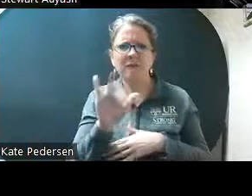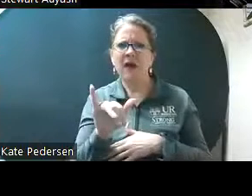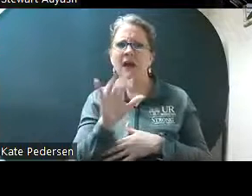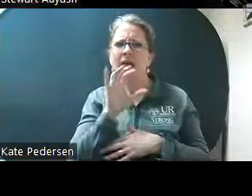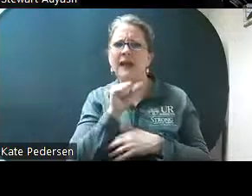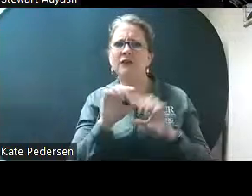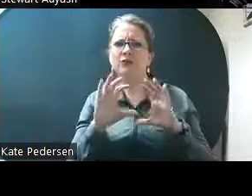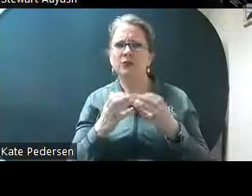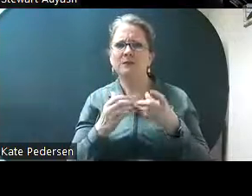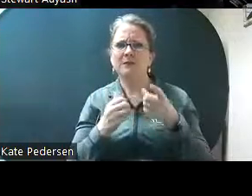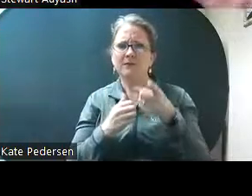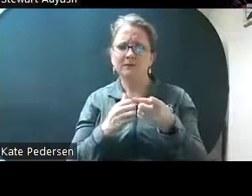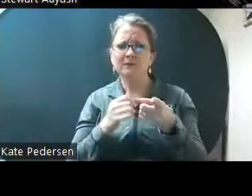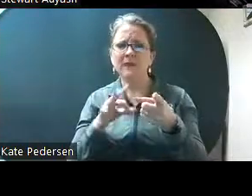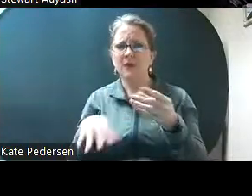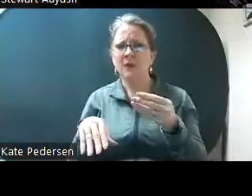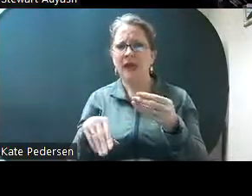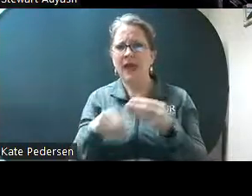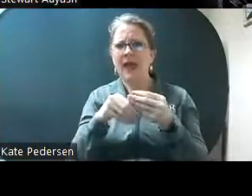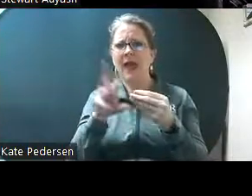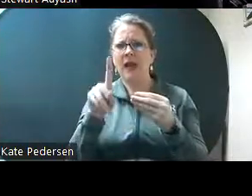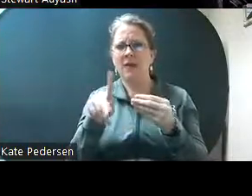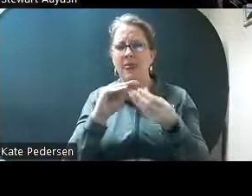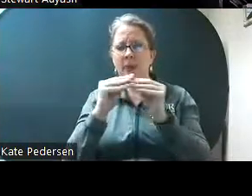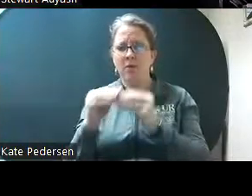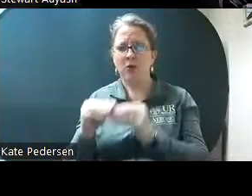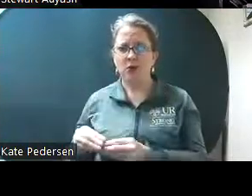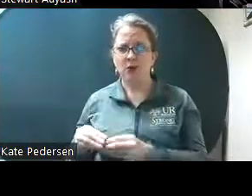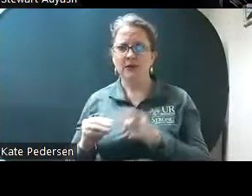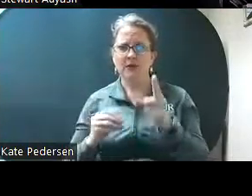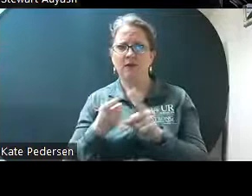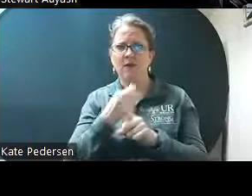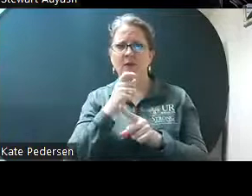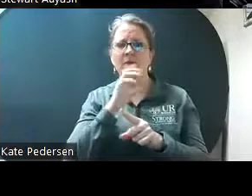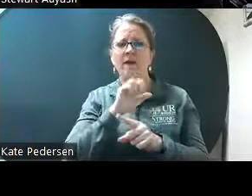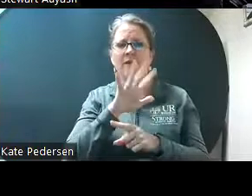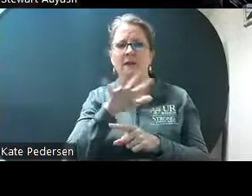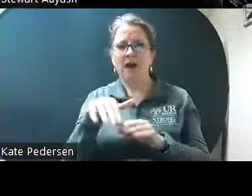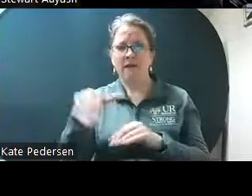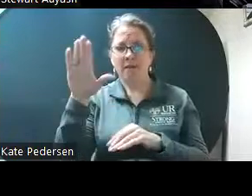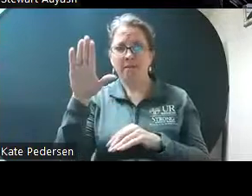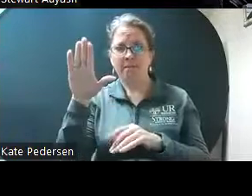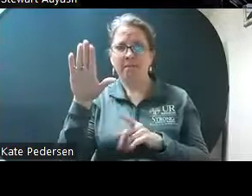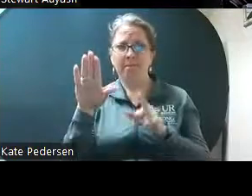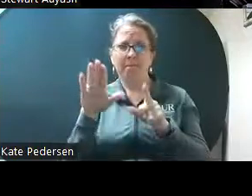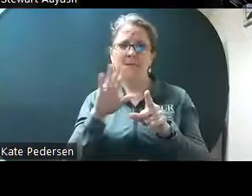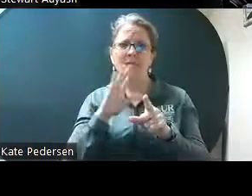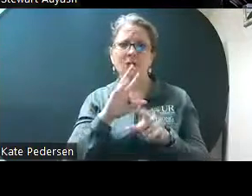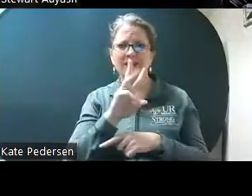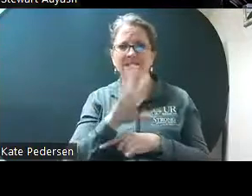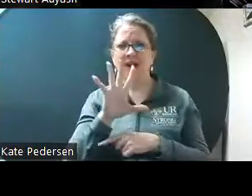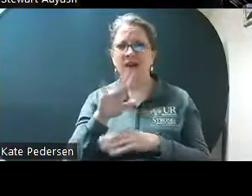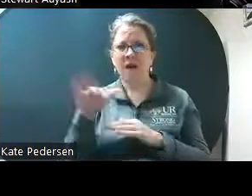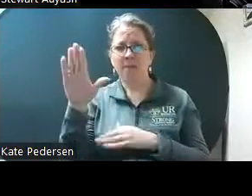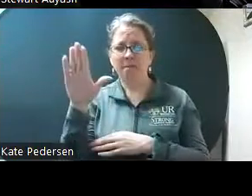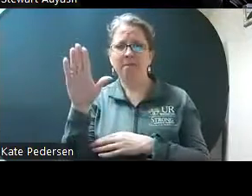age groups. And if you add, you can add up the numbers from 55 and higher or 65 and higher to